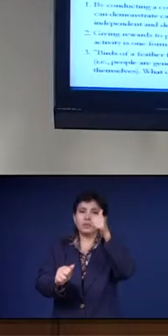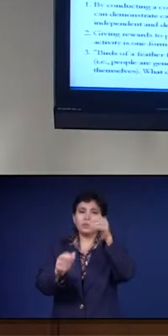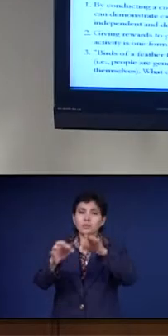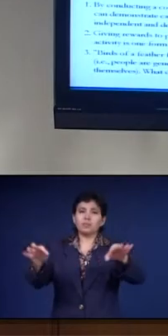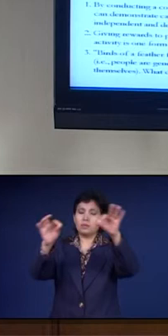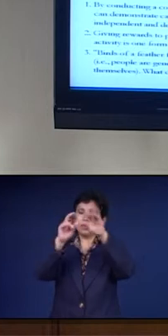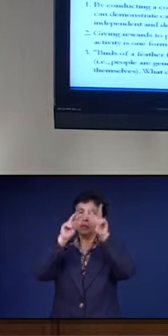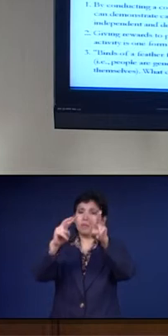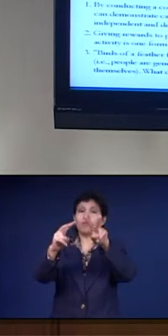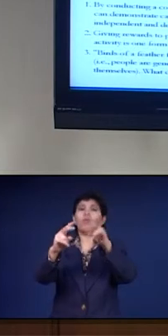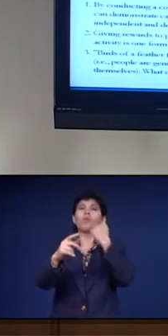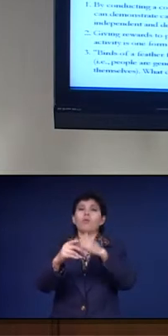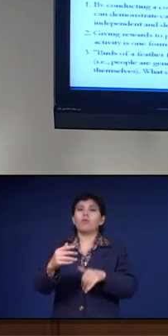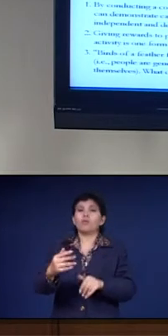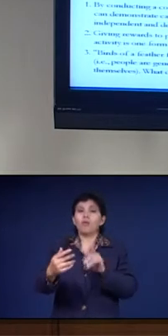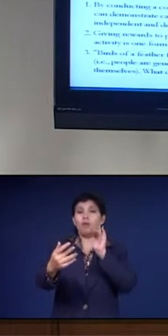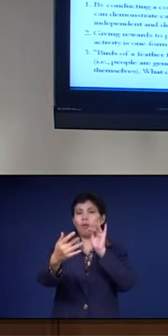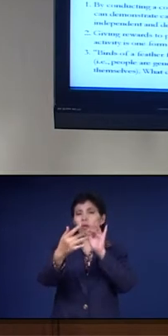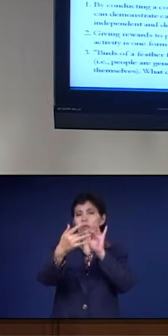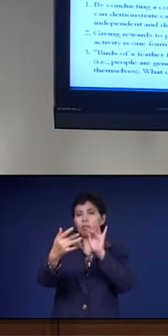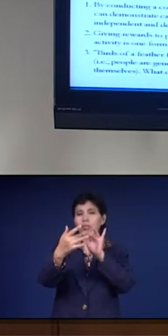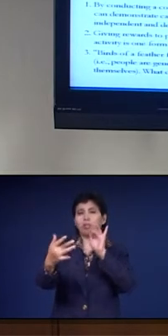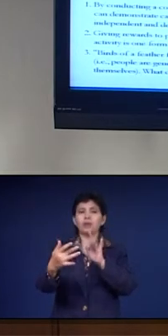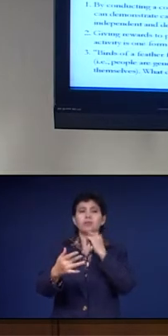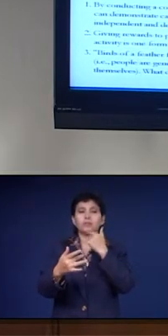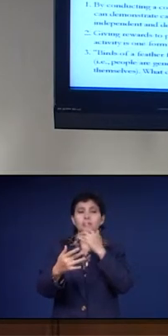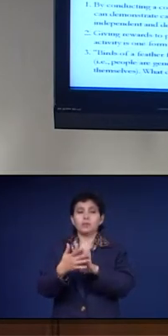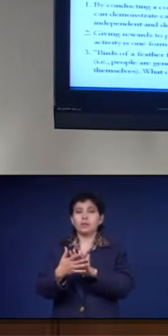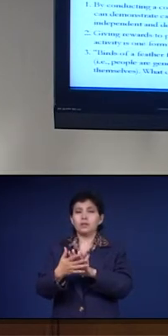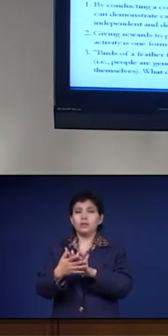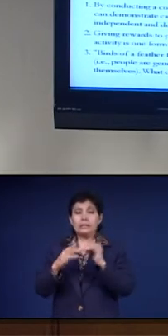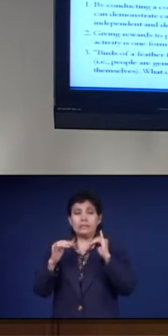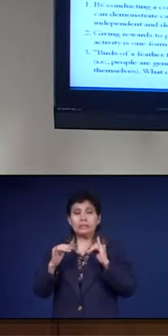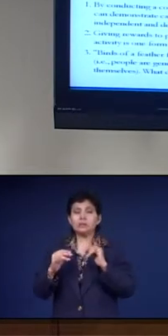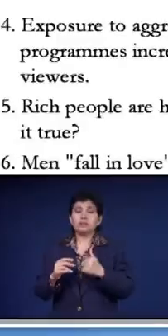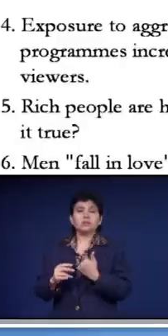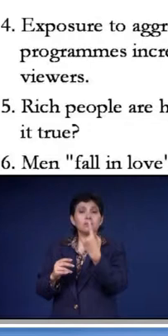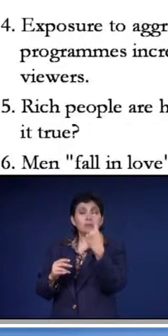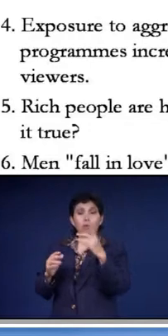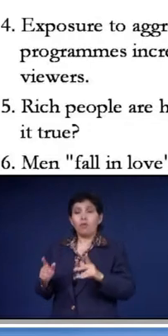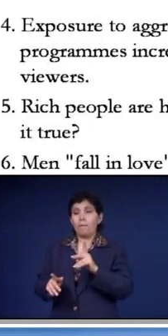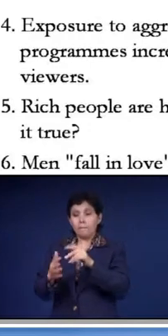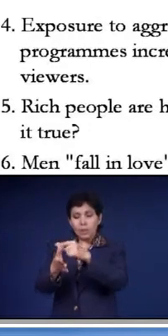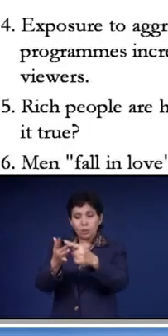at the context. This one, it talks about more of the hobby or similarities between people.